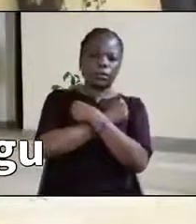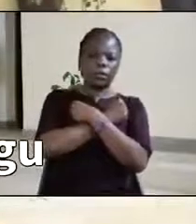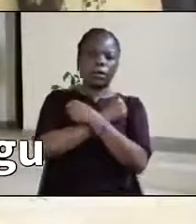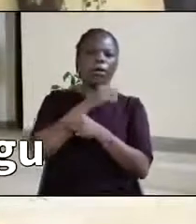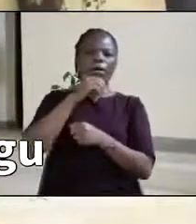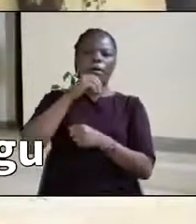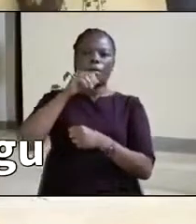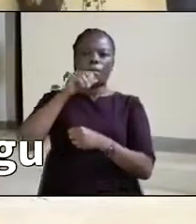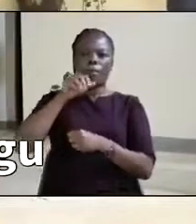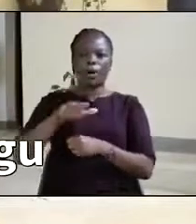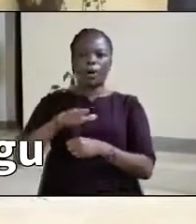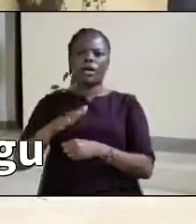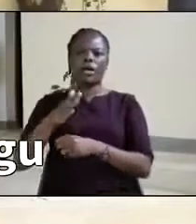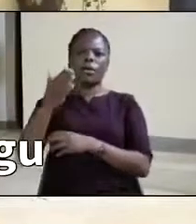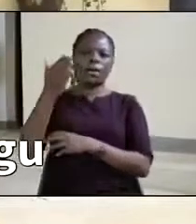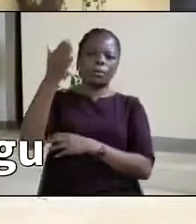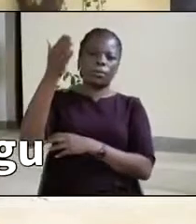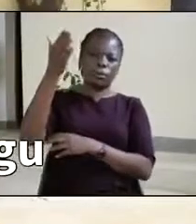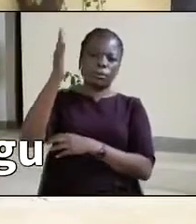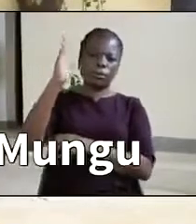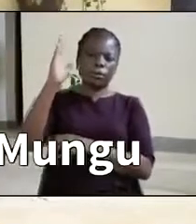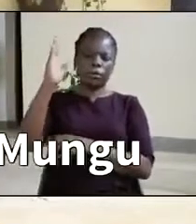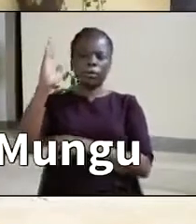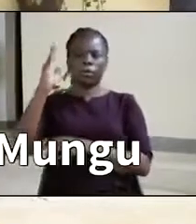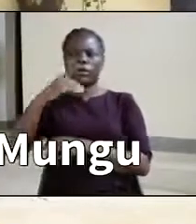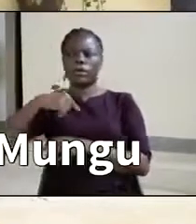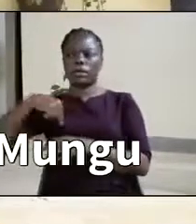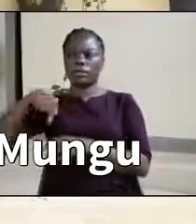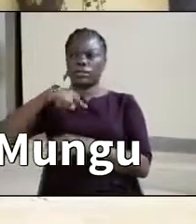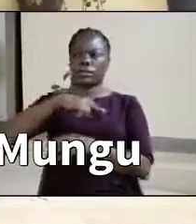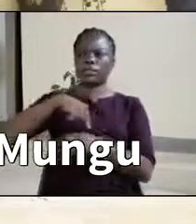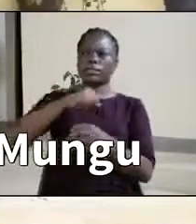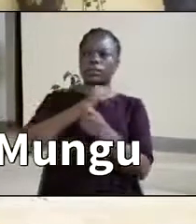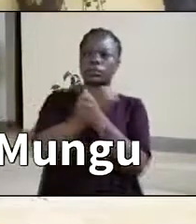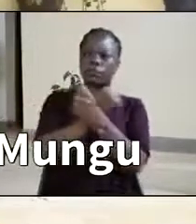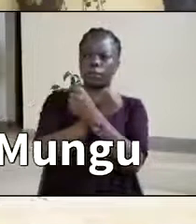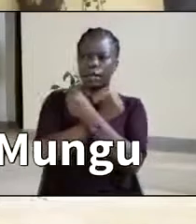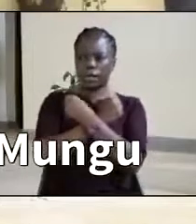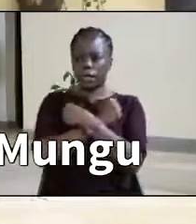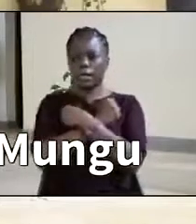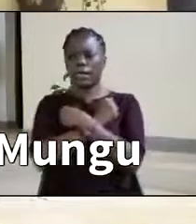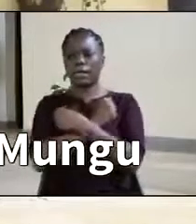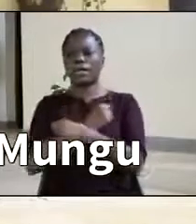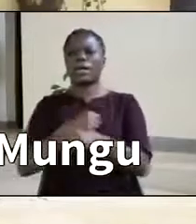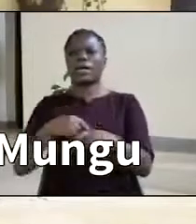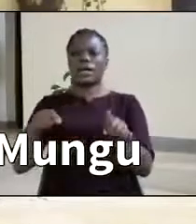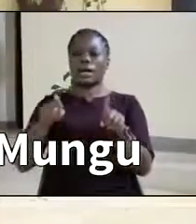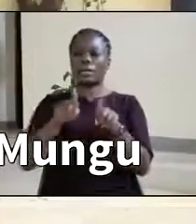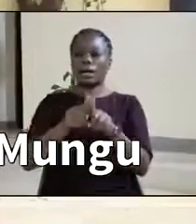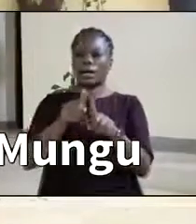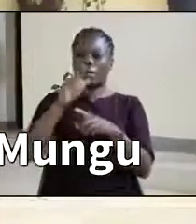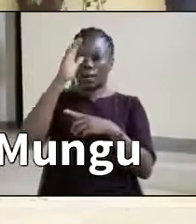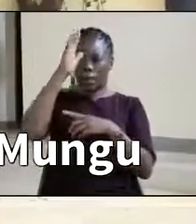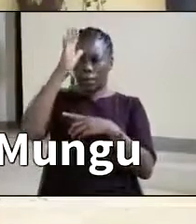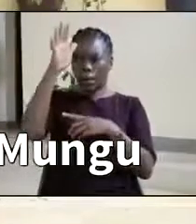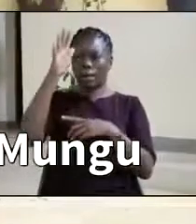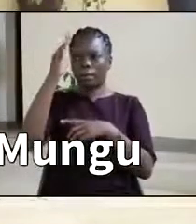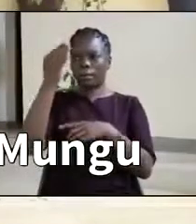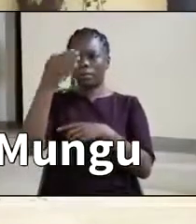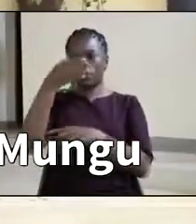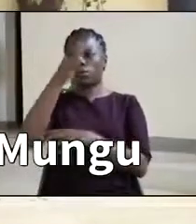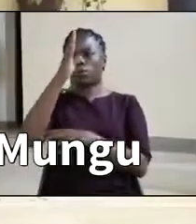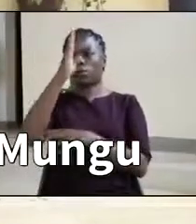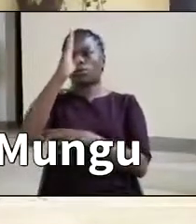Yupendo mwana wa Mungu. Na sisi tupendane kama